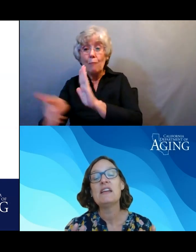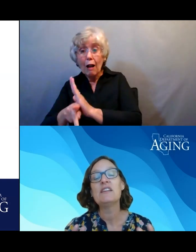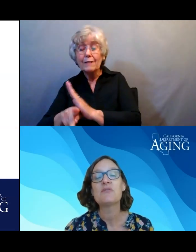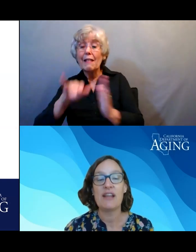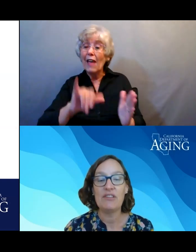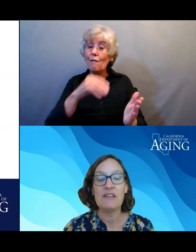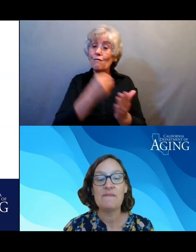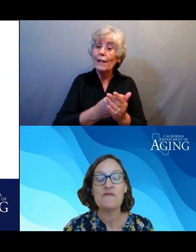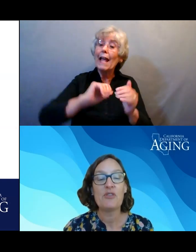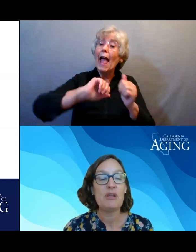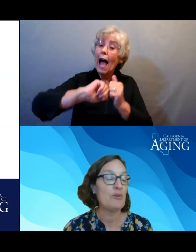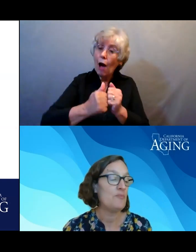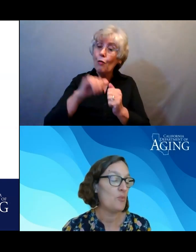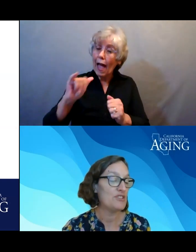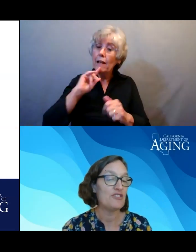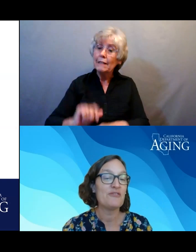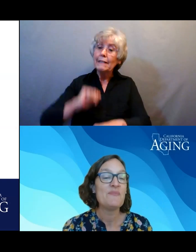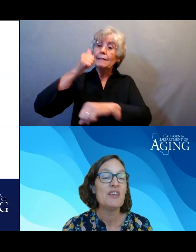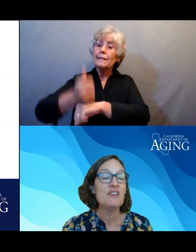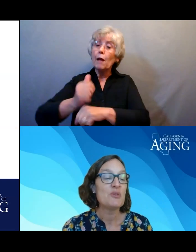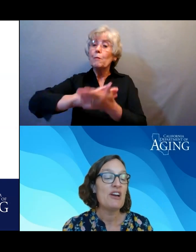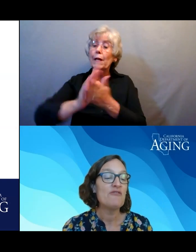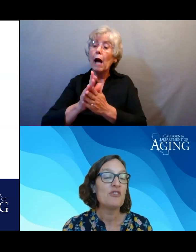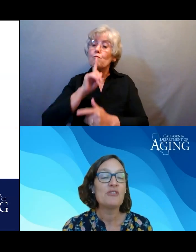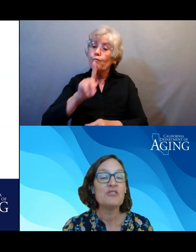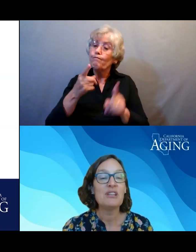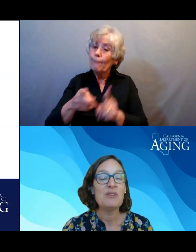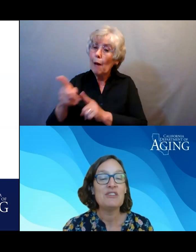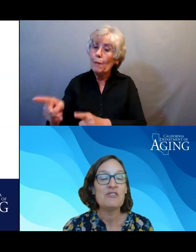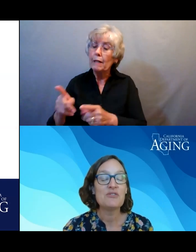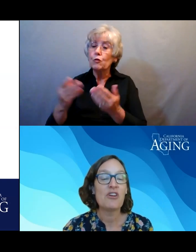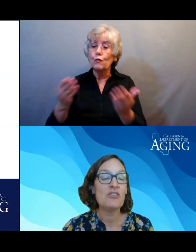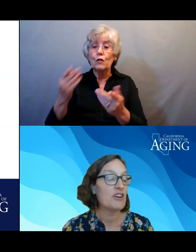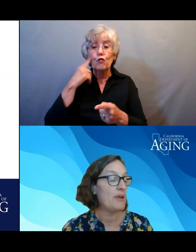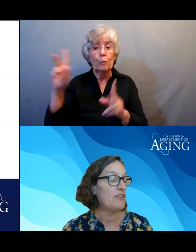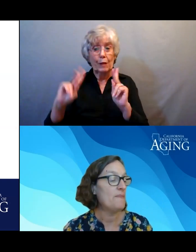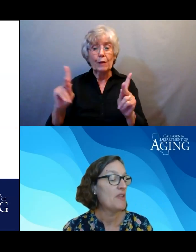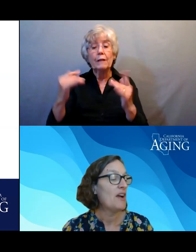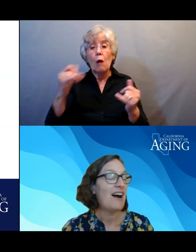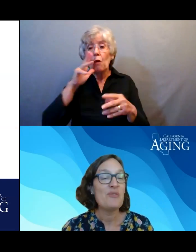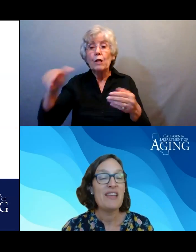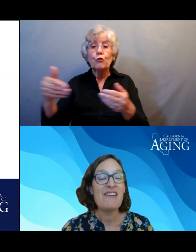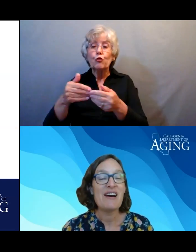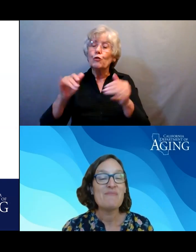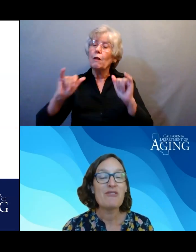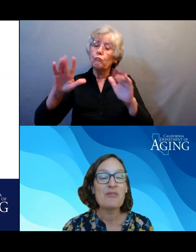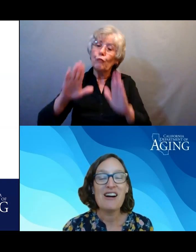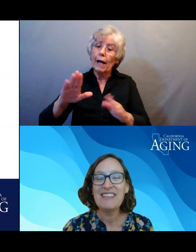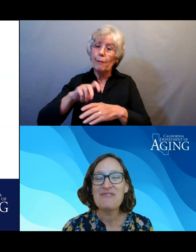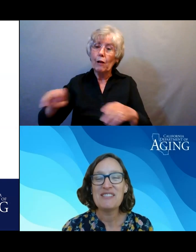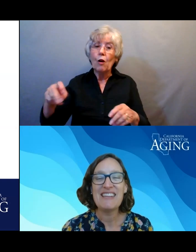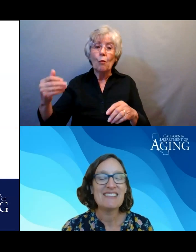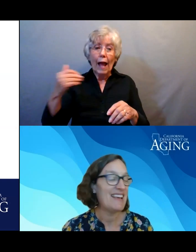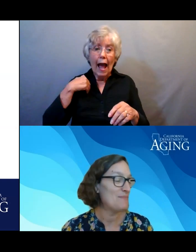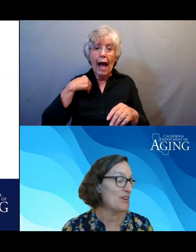funding into reality for the people we serve. So without further ado, let me introduce our all-star panel. We have my former